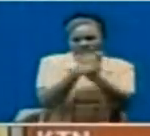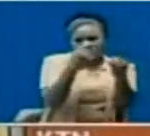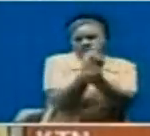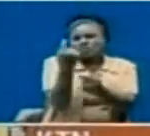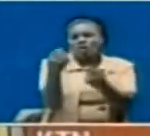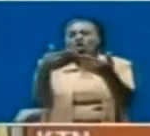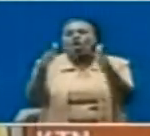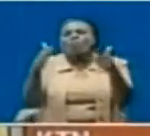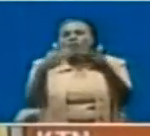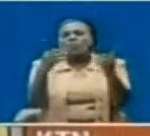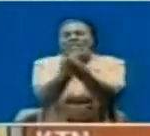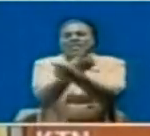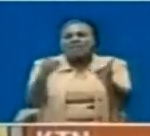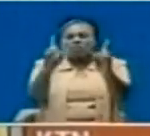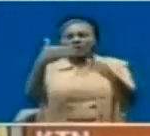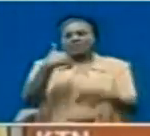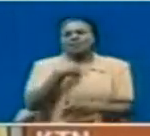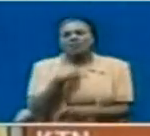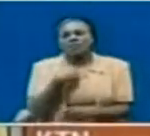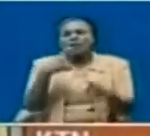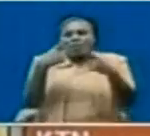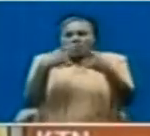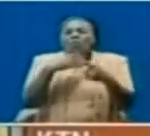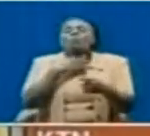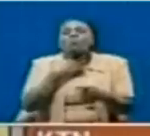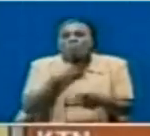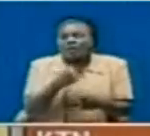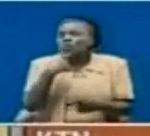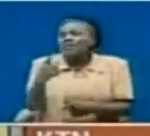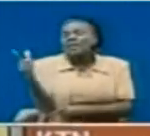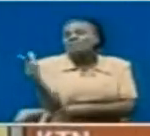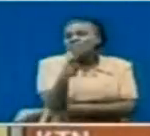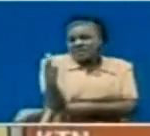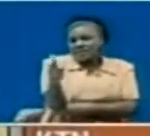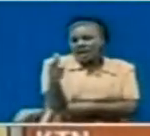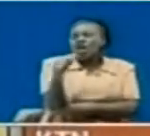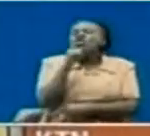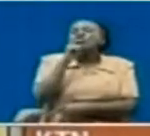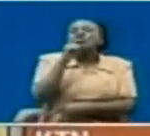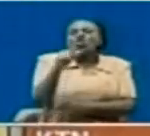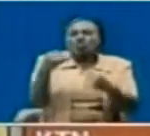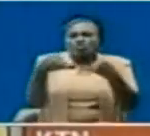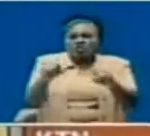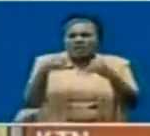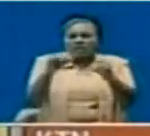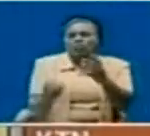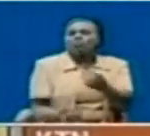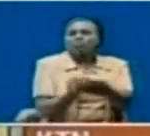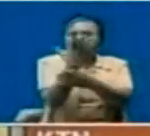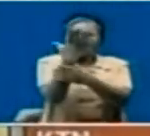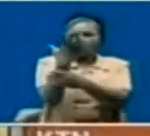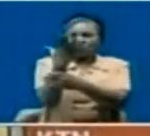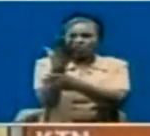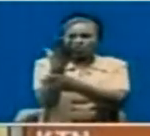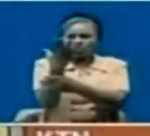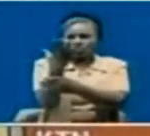open and democratic. But we also want to plead to the media not to try to create